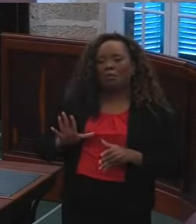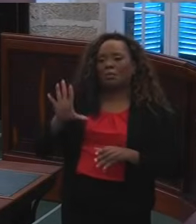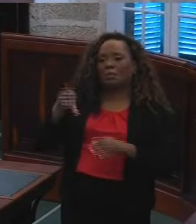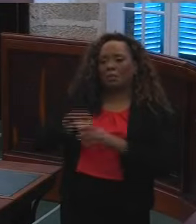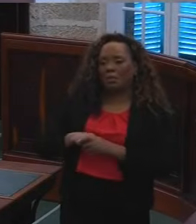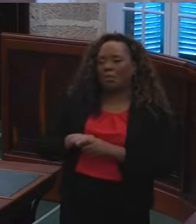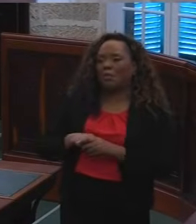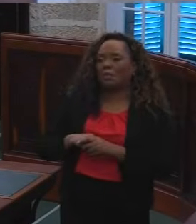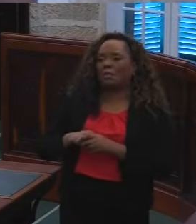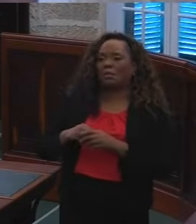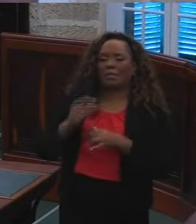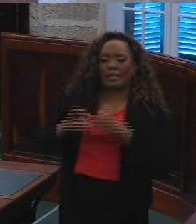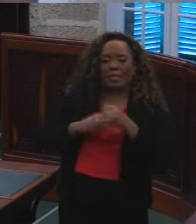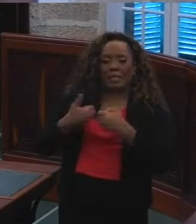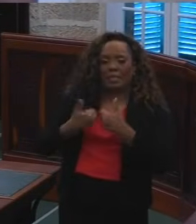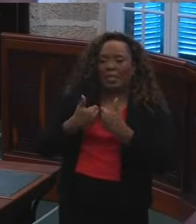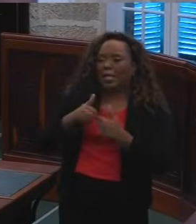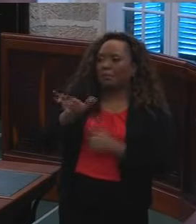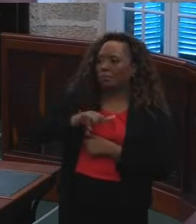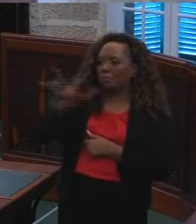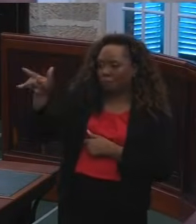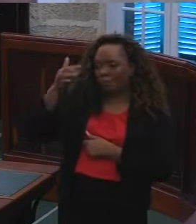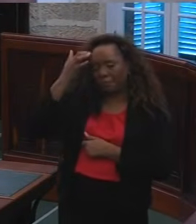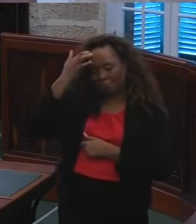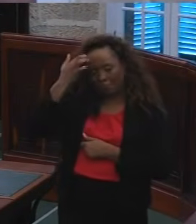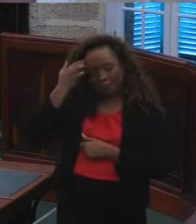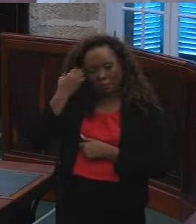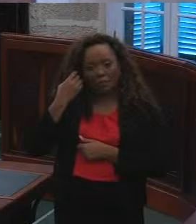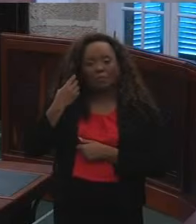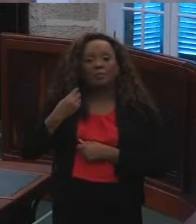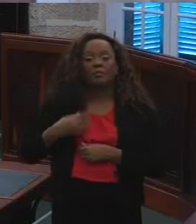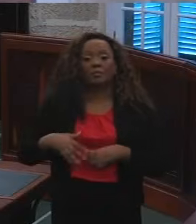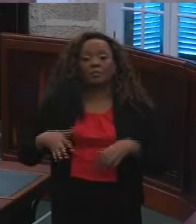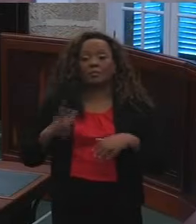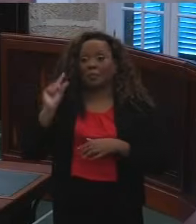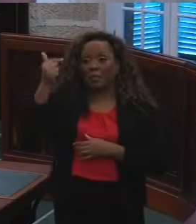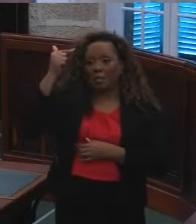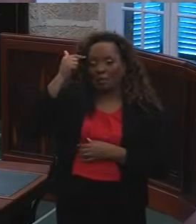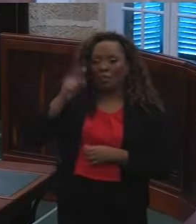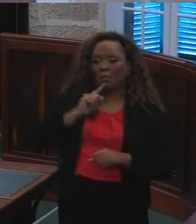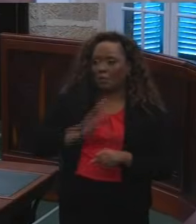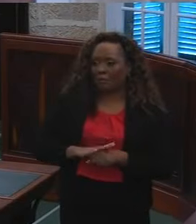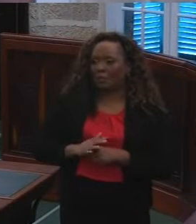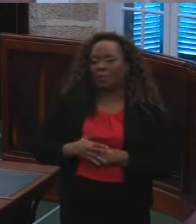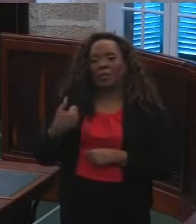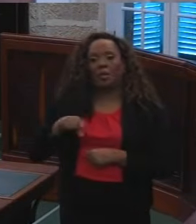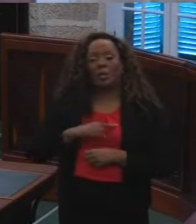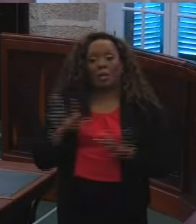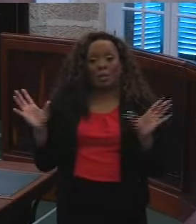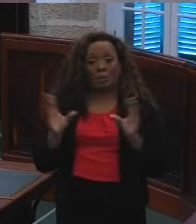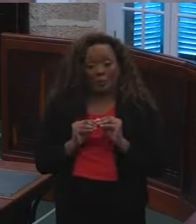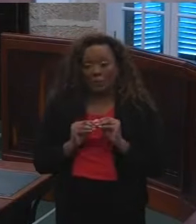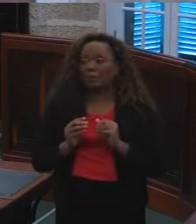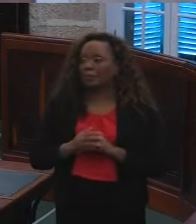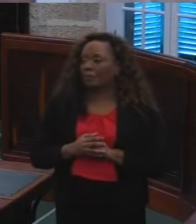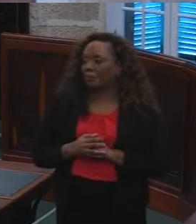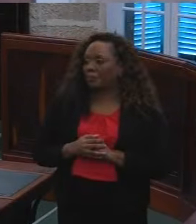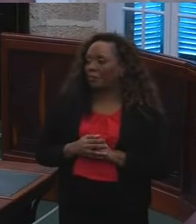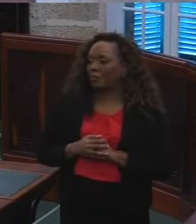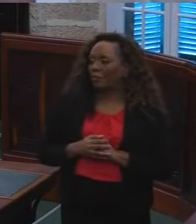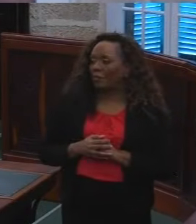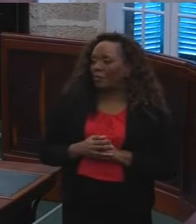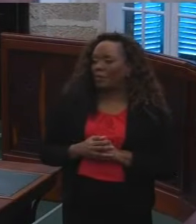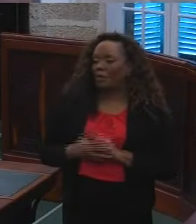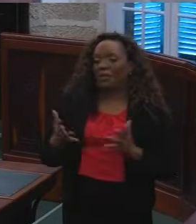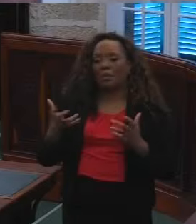those overseas and international meets. That is a commitment from this government. We had our meetings because we recognize that healthy